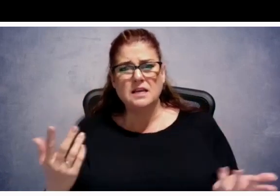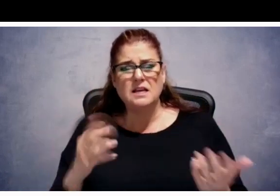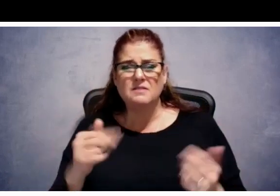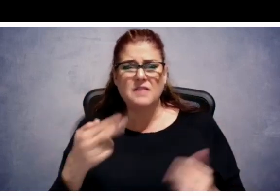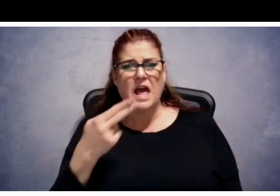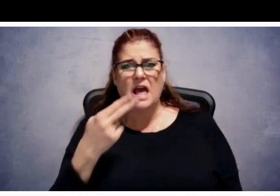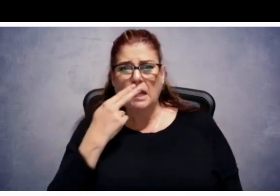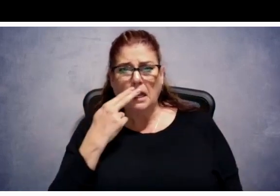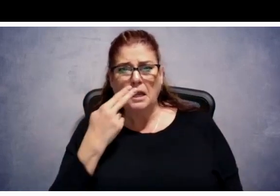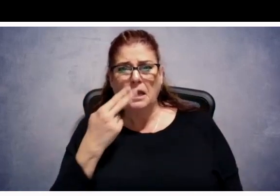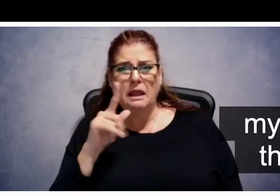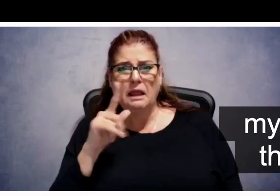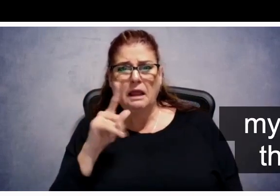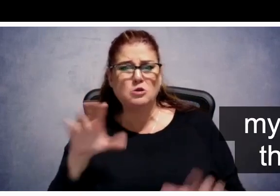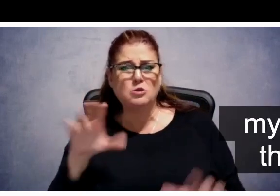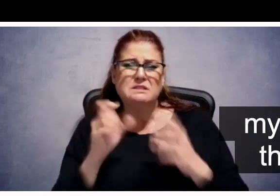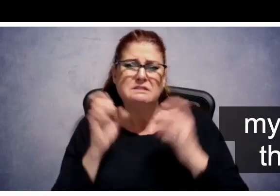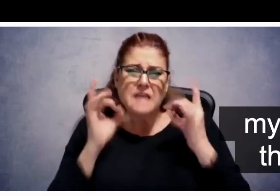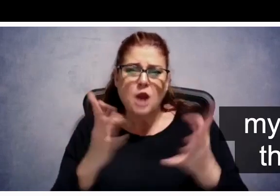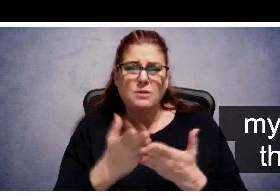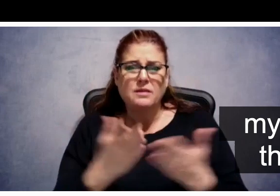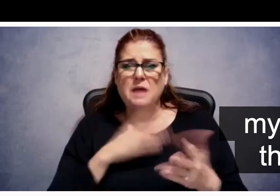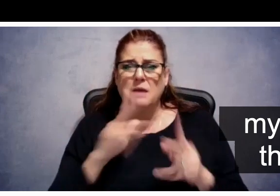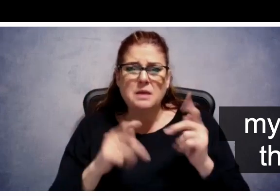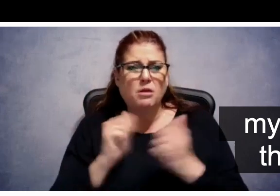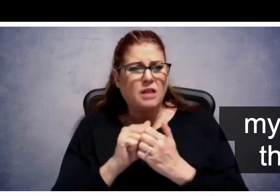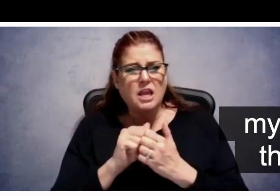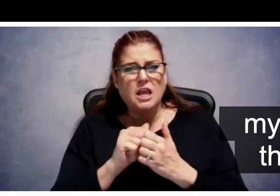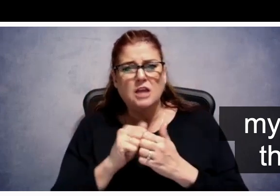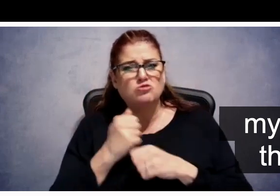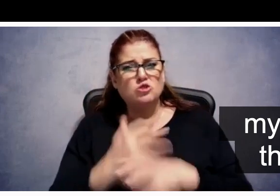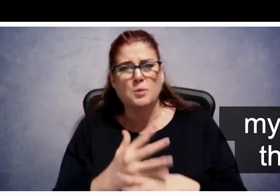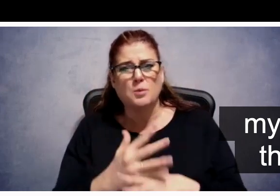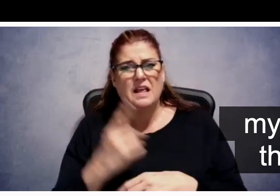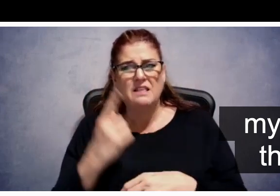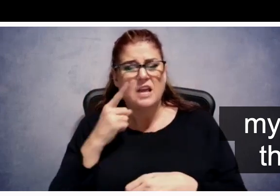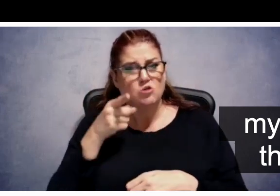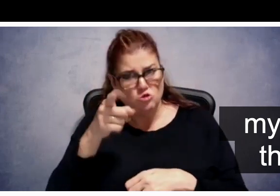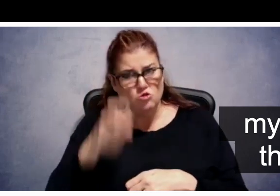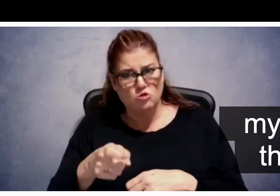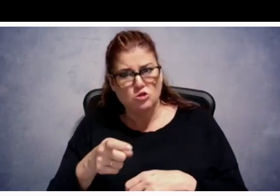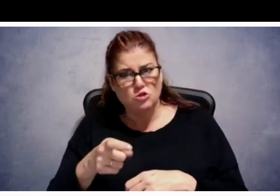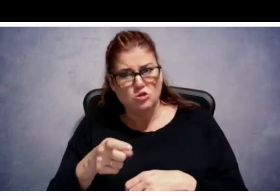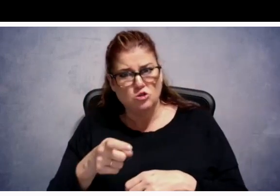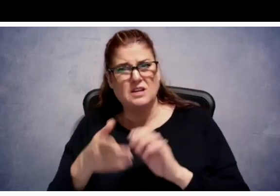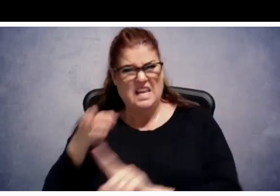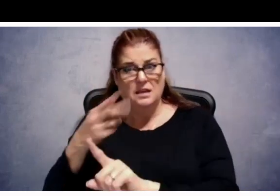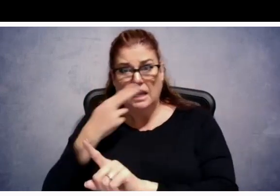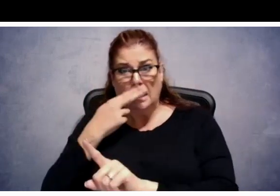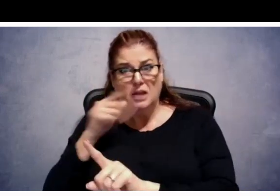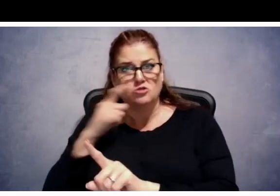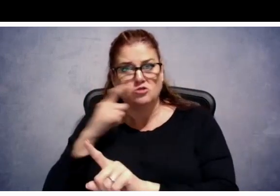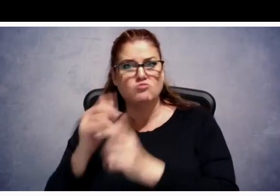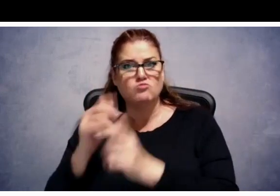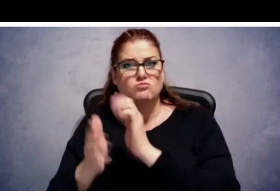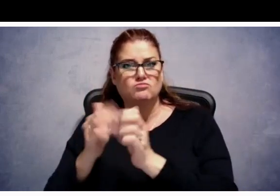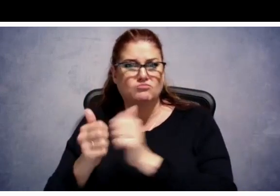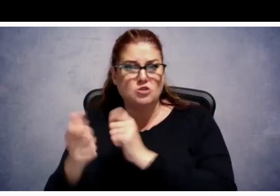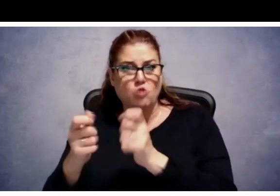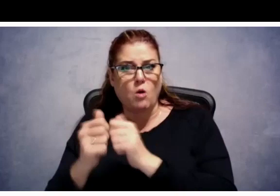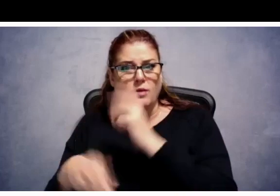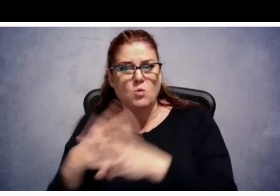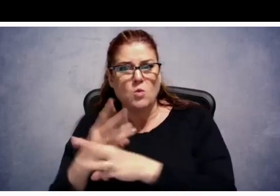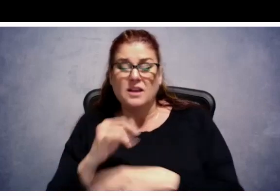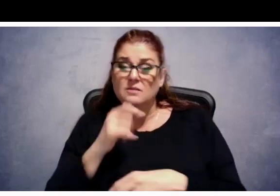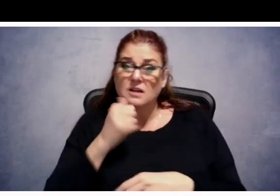Hitler is doing terrible things to my people in Germany, and they think he should run the world. If you weren't such a good